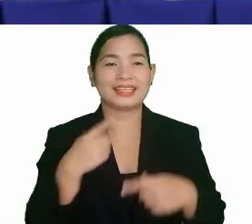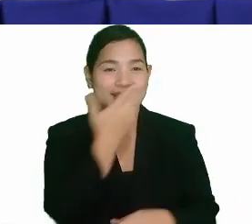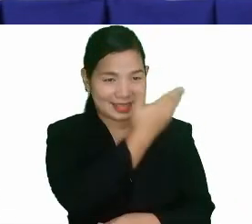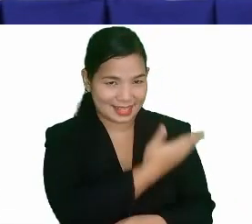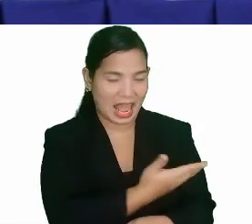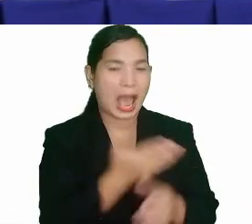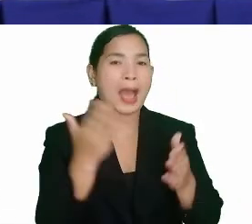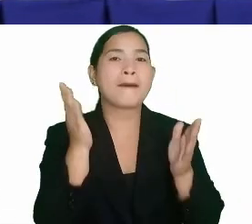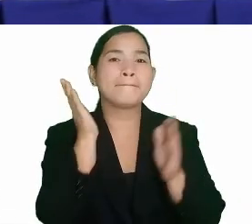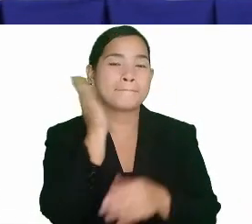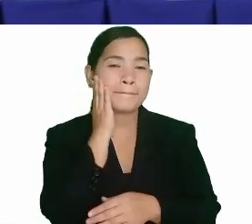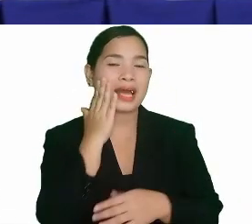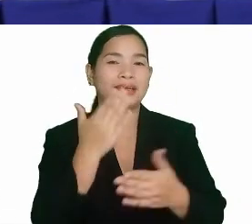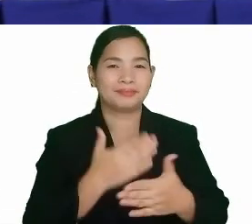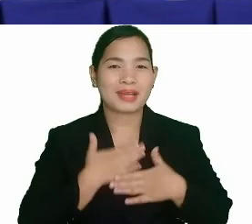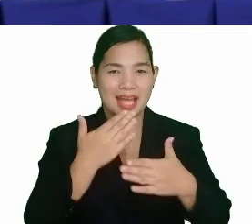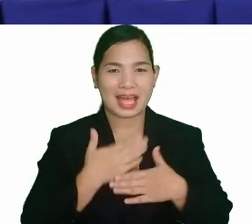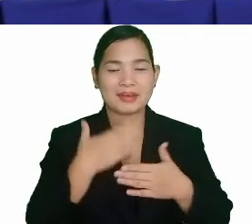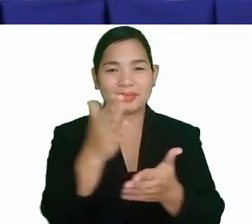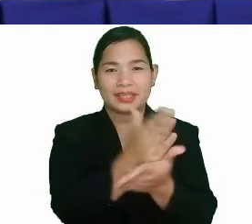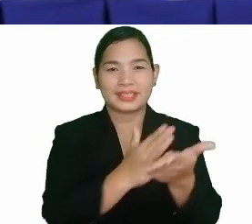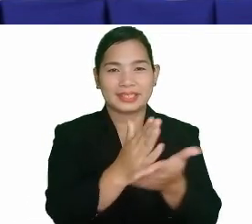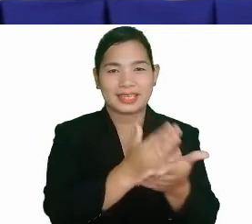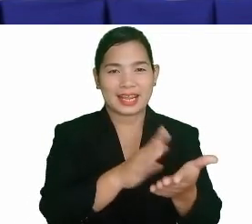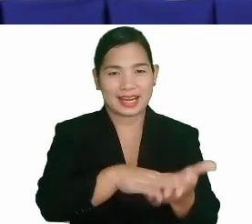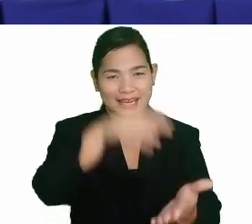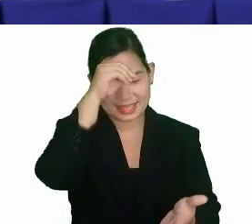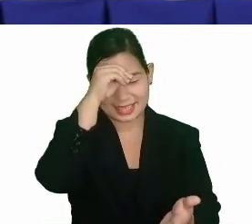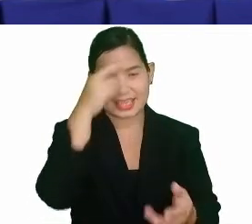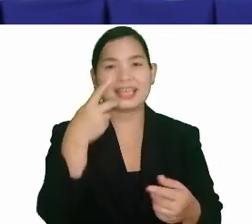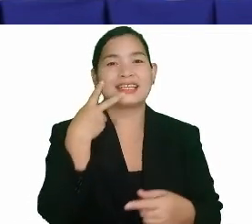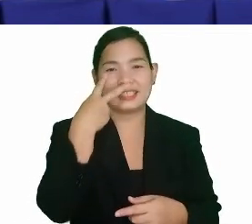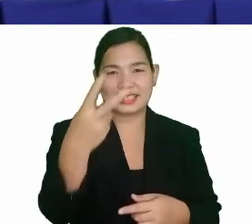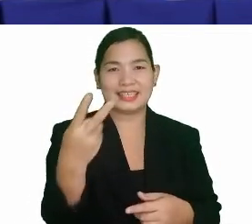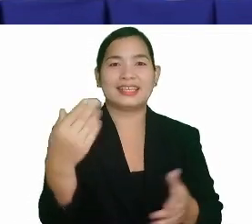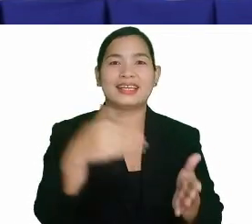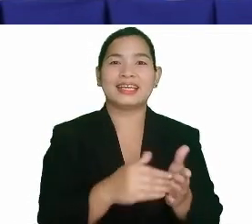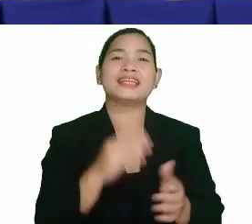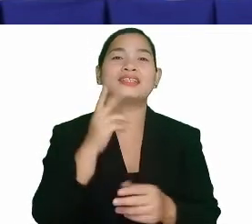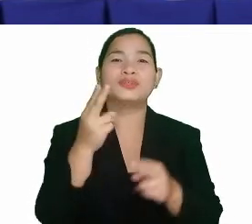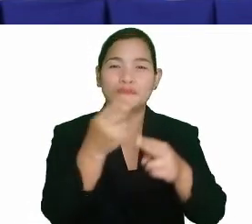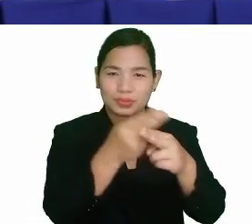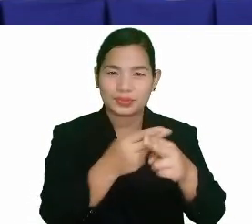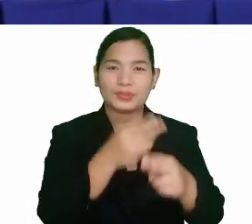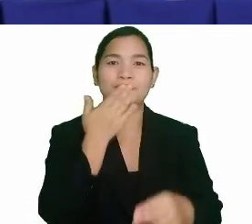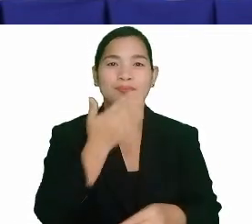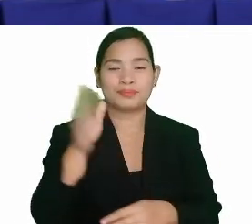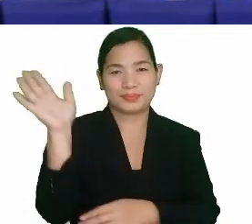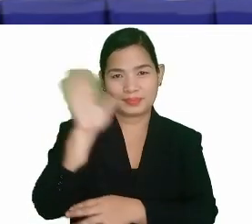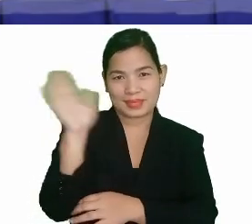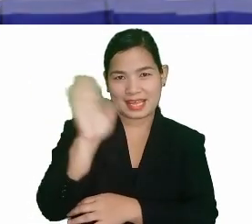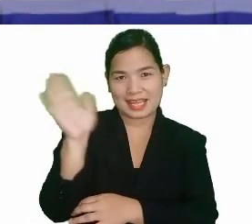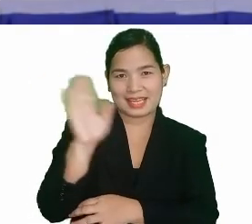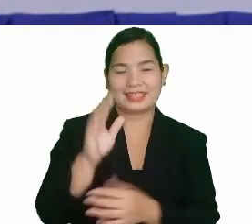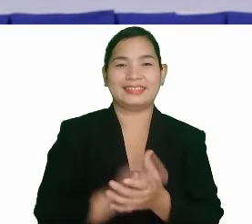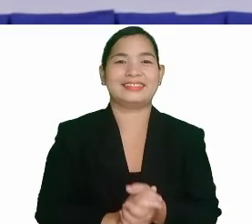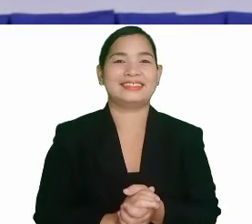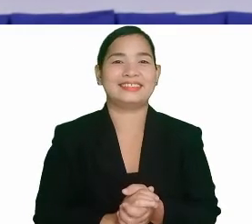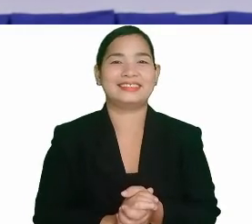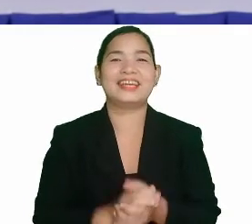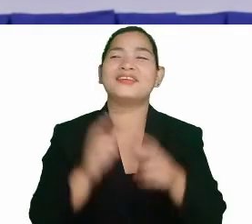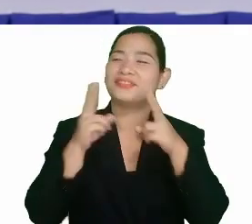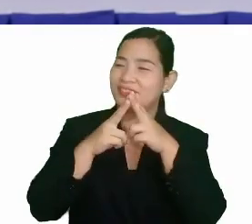able to share significant learning with you. See you next time. Goodbye. That